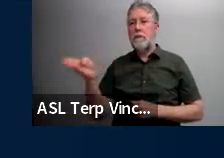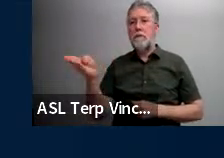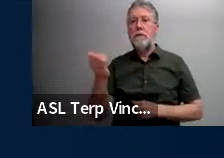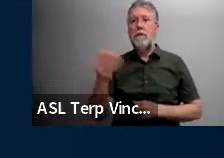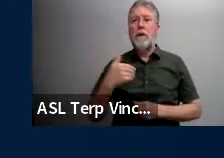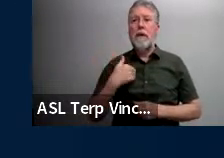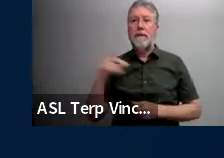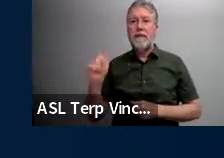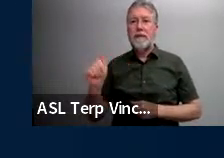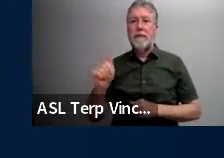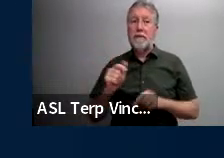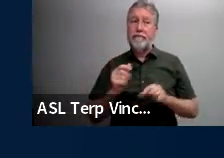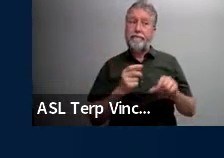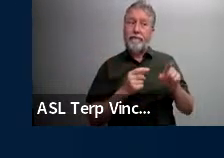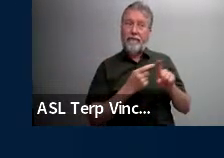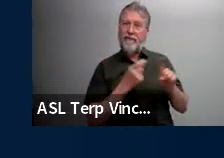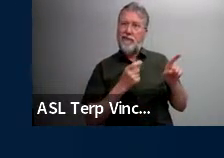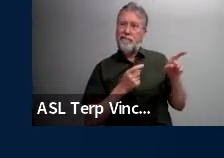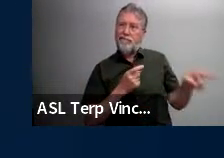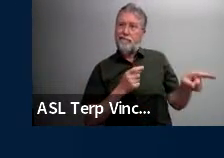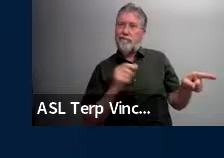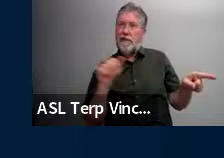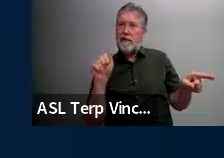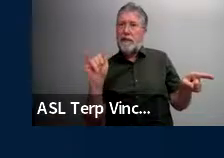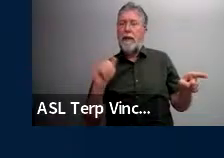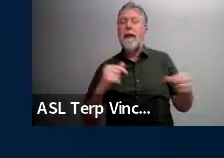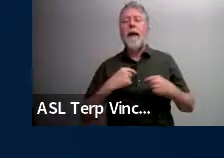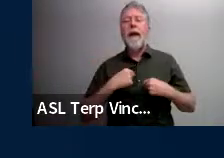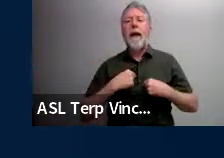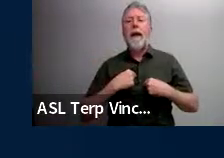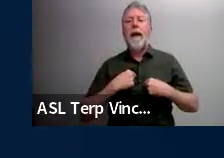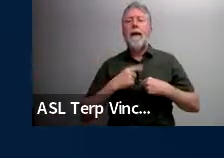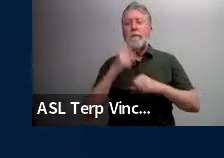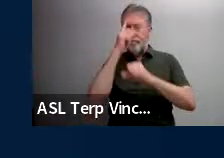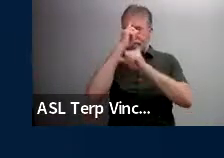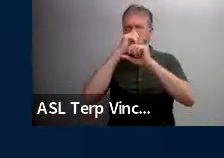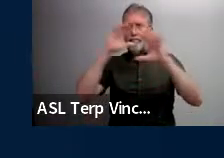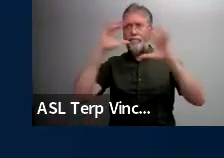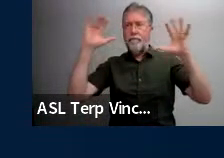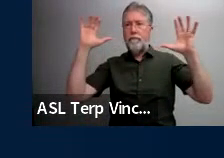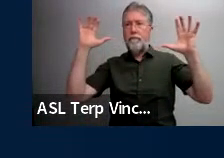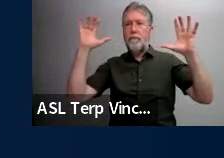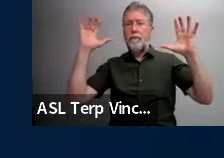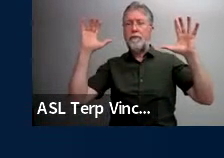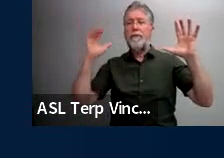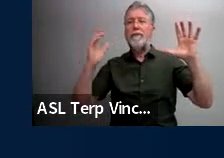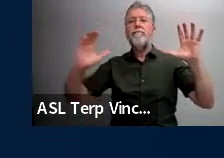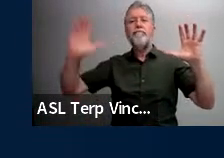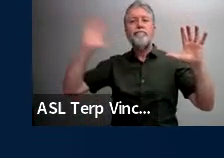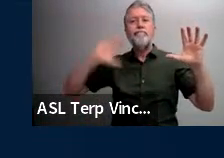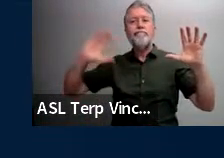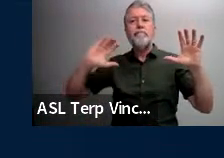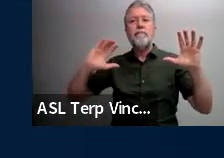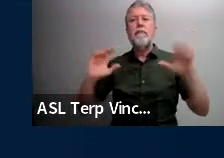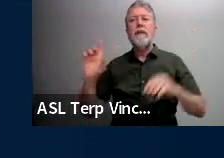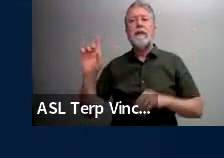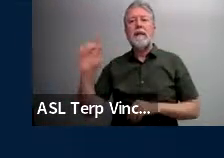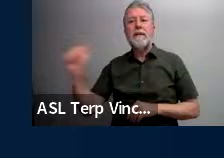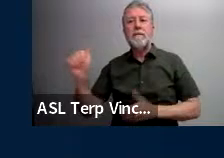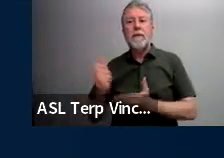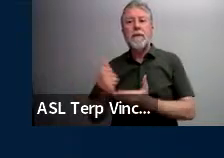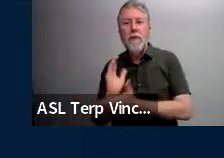of the ways that I like to think about that work is I like to go back to sort of traditional precepts of disability rights and disability